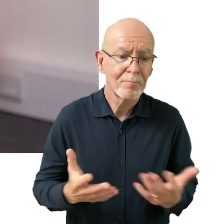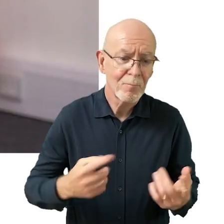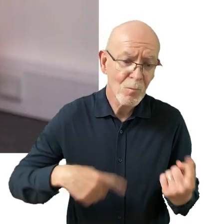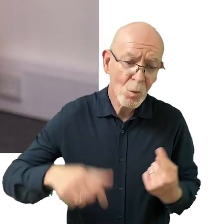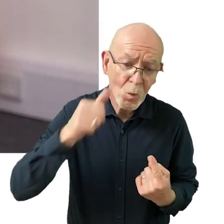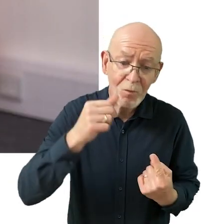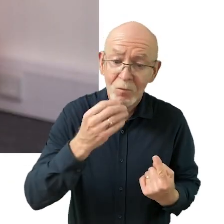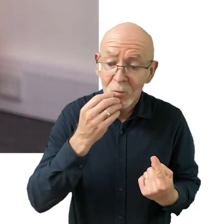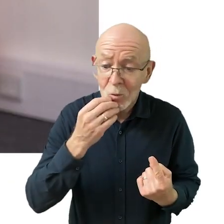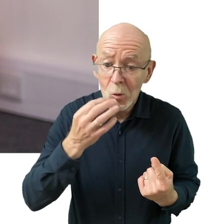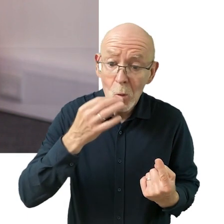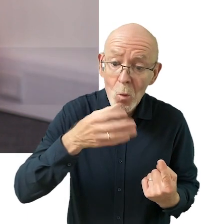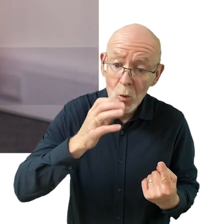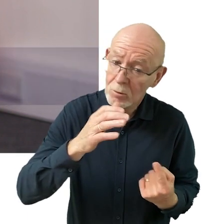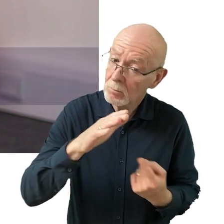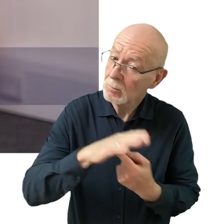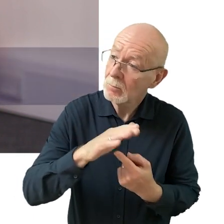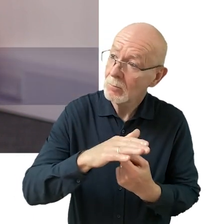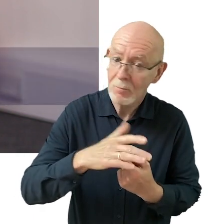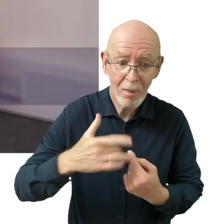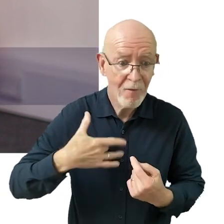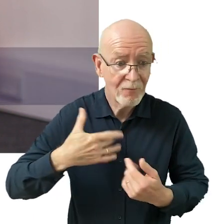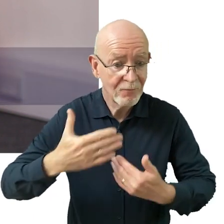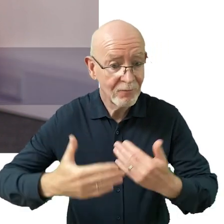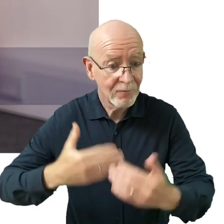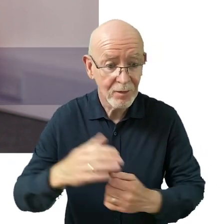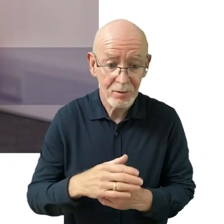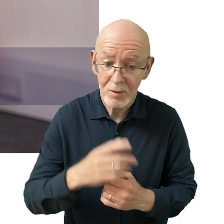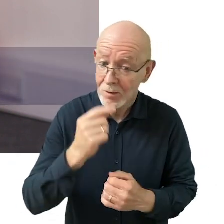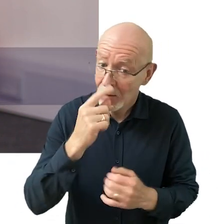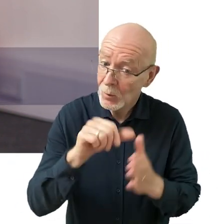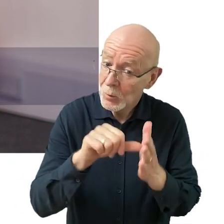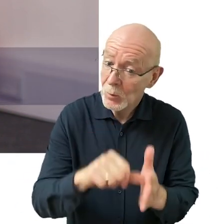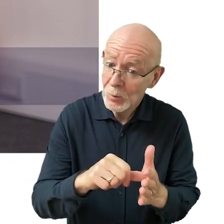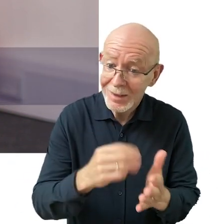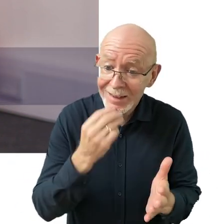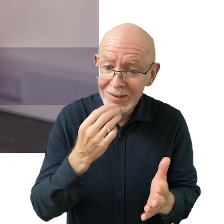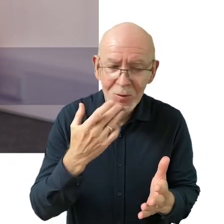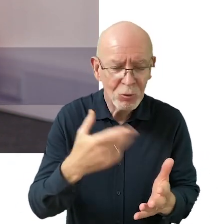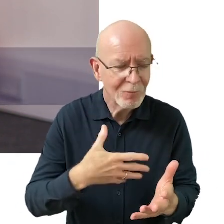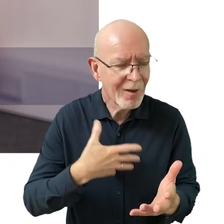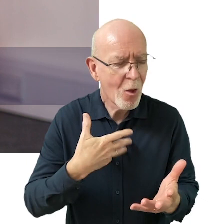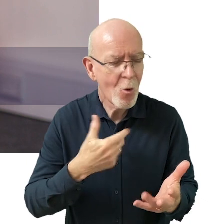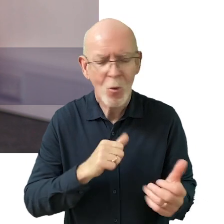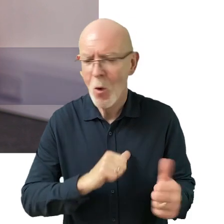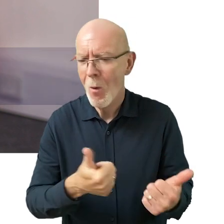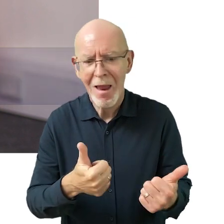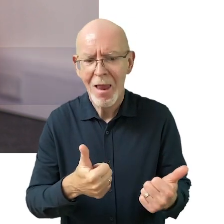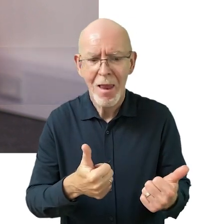We all know that food and water are essential to survive, but it can be challenging to eat when you feel